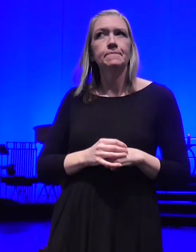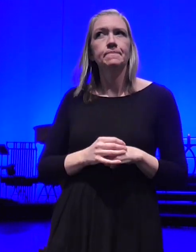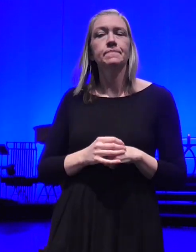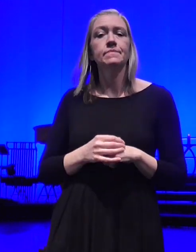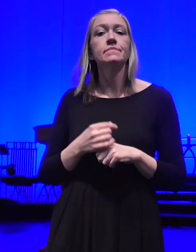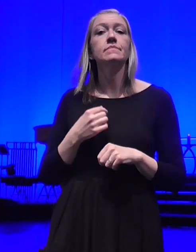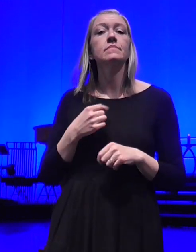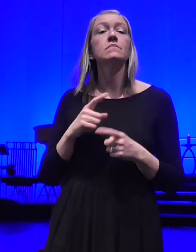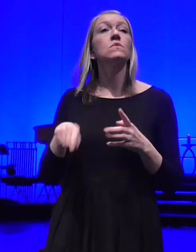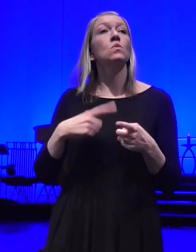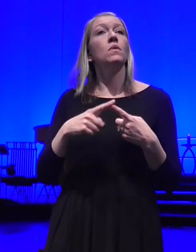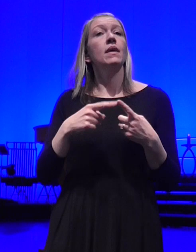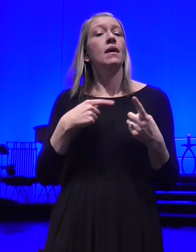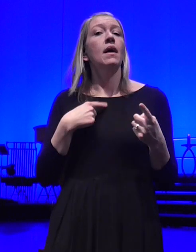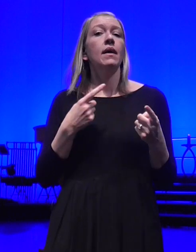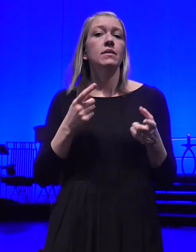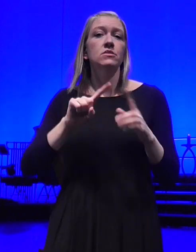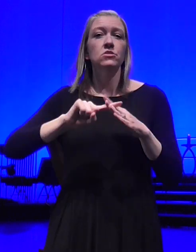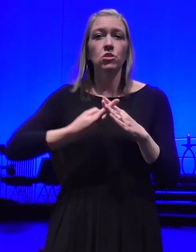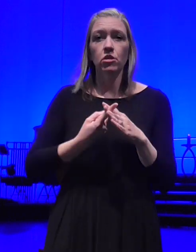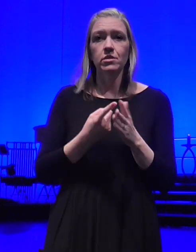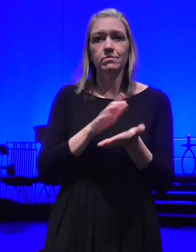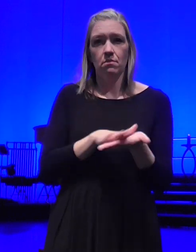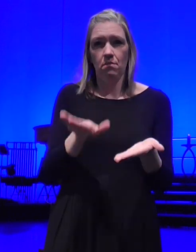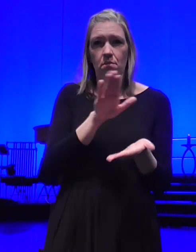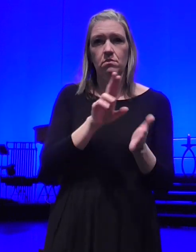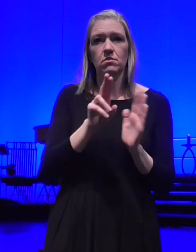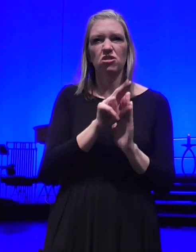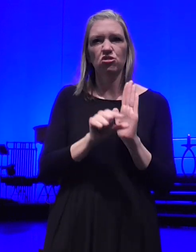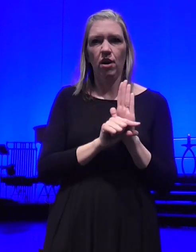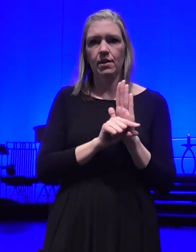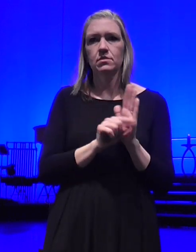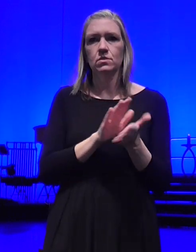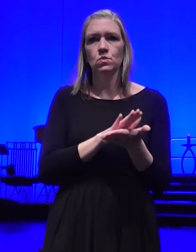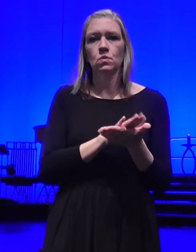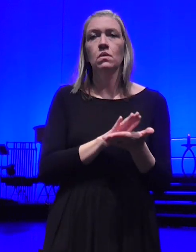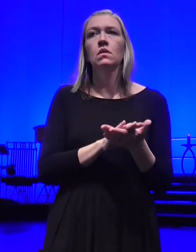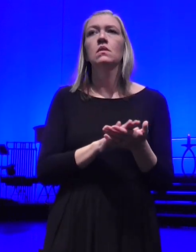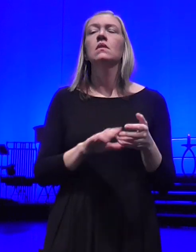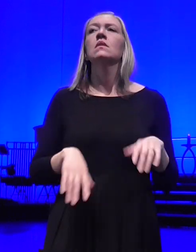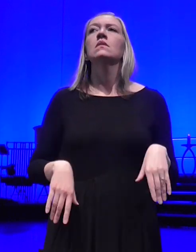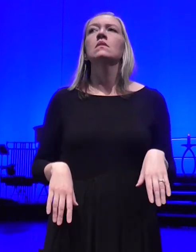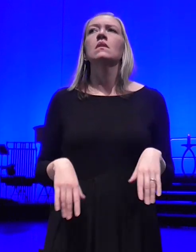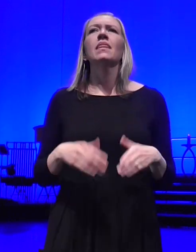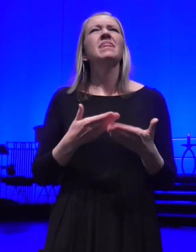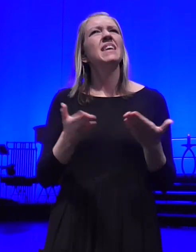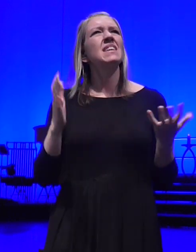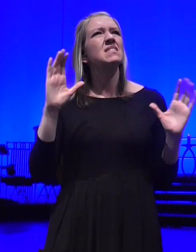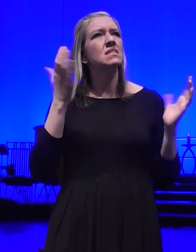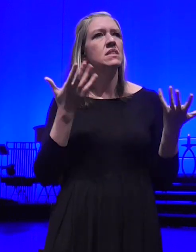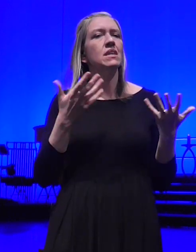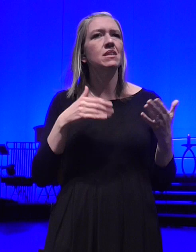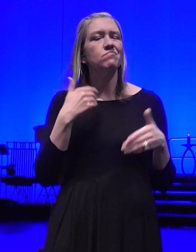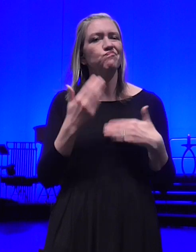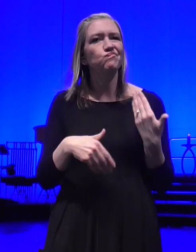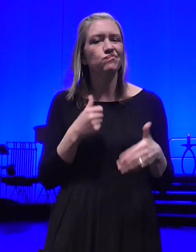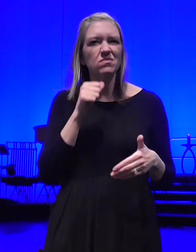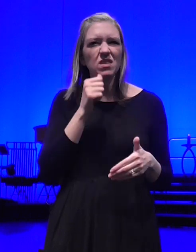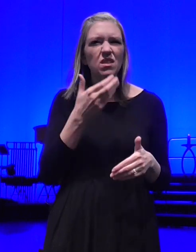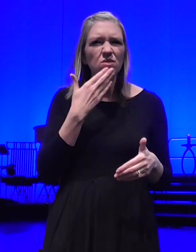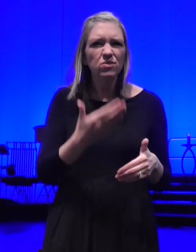to started undergraduate school, when things seemed to not be going well, my father would send